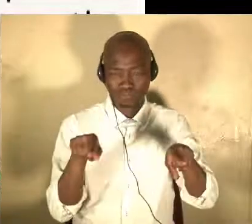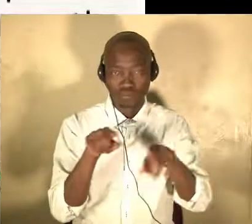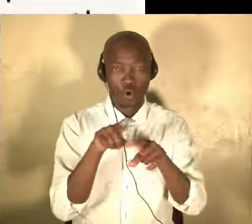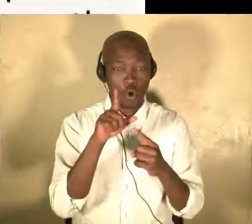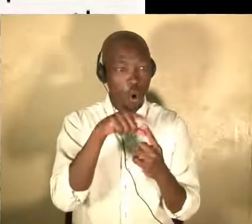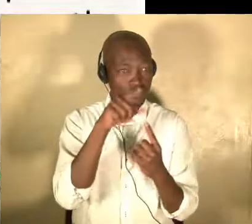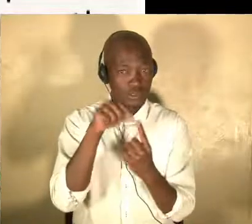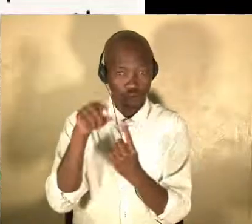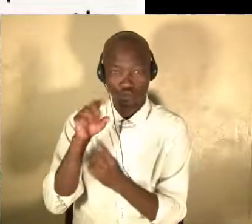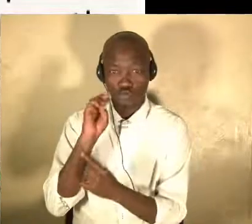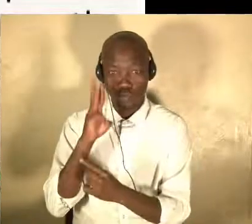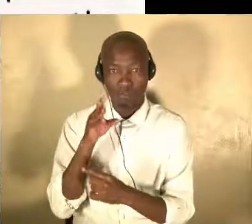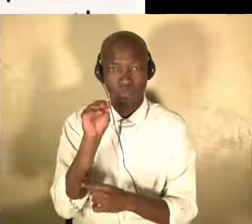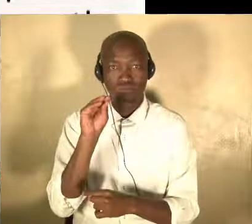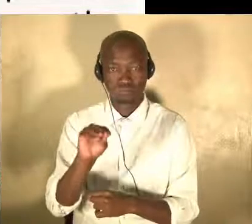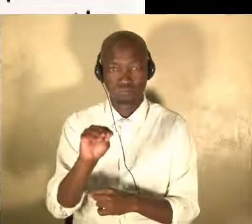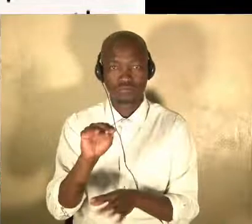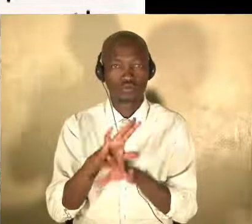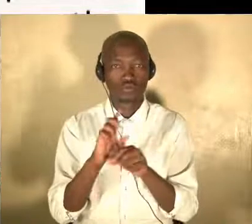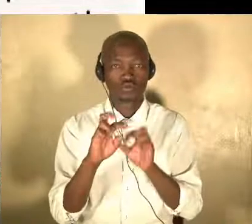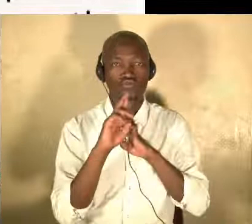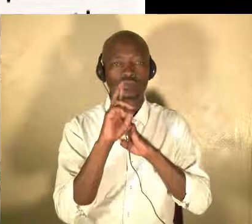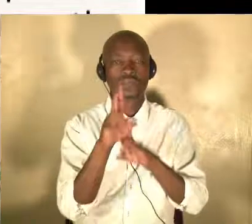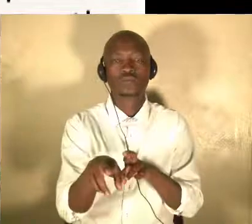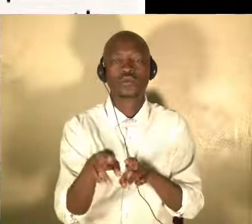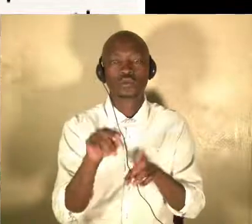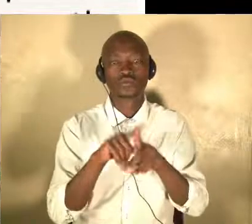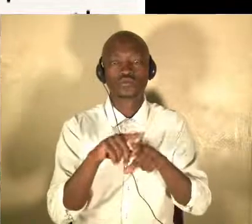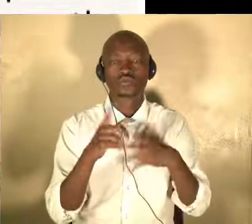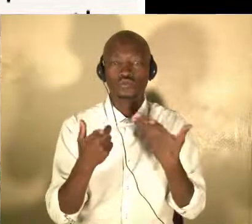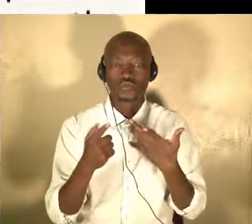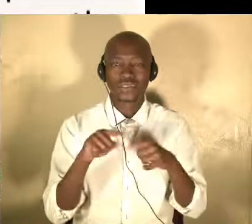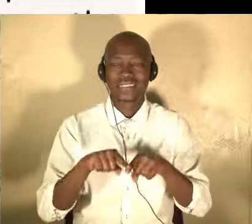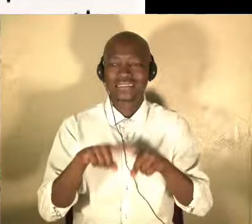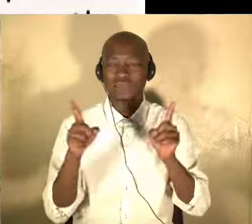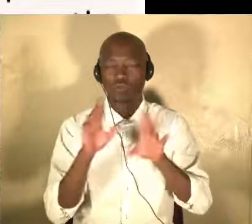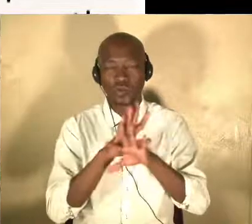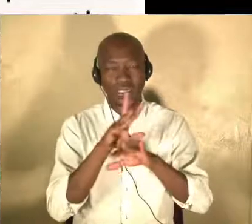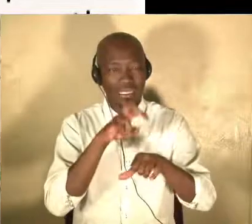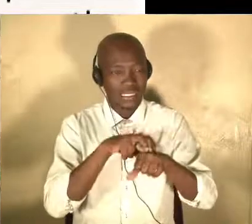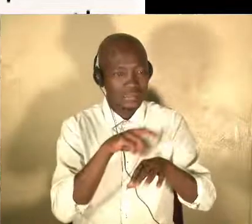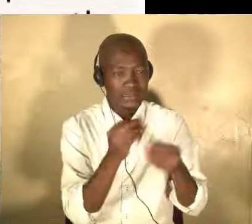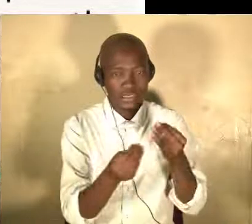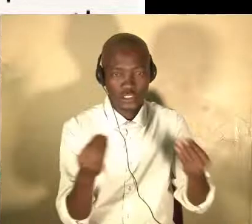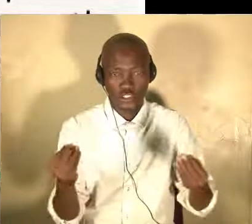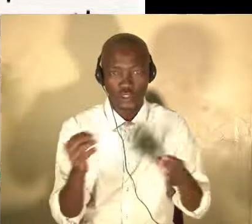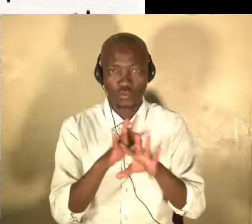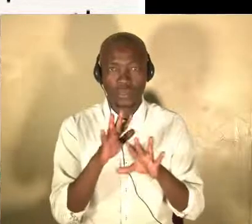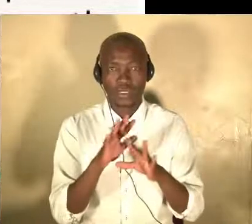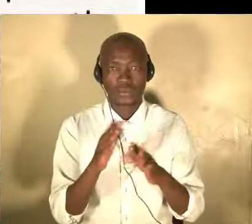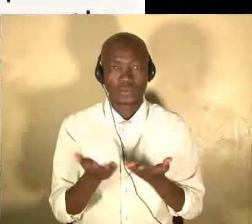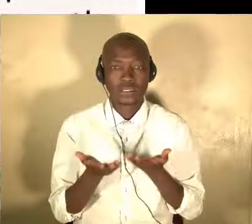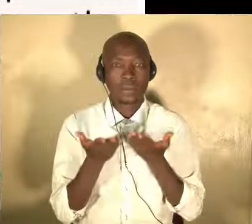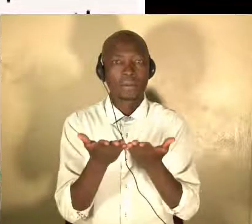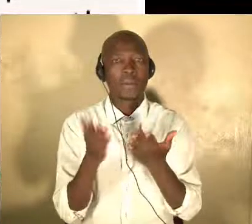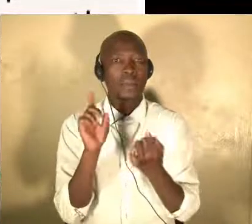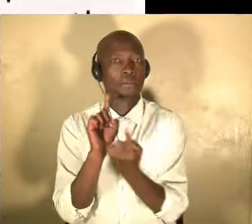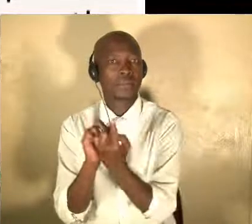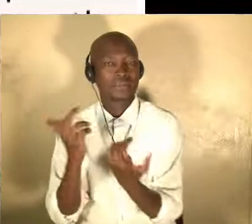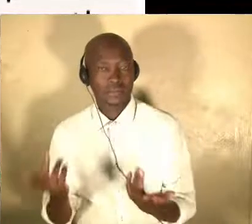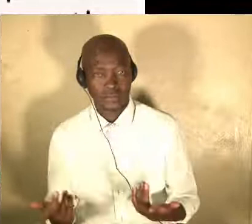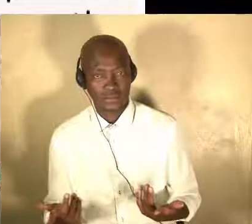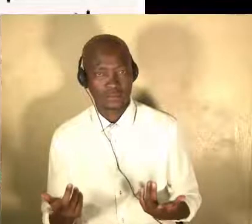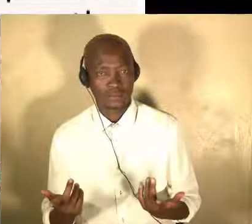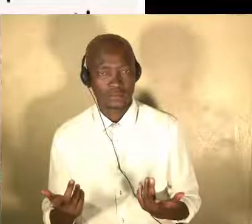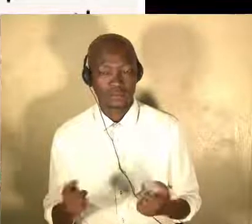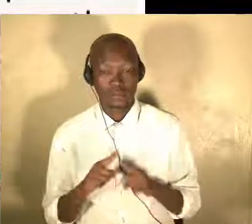are available to respond to the differing needs that children present with. And in this